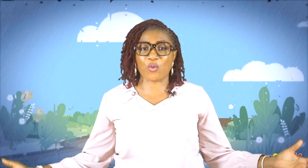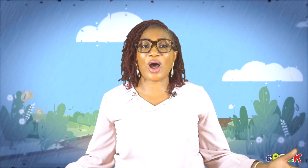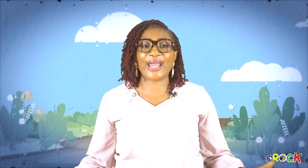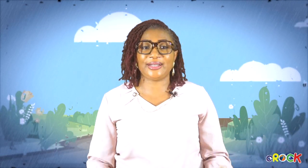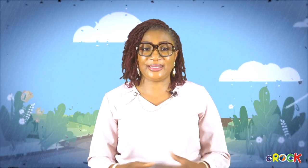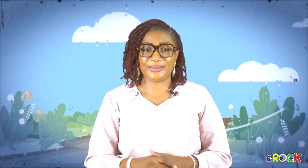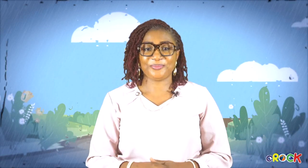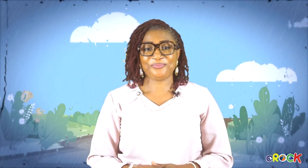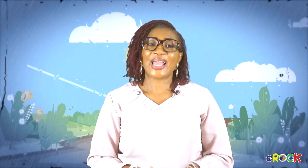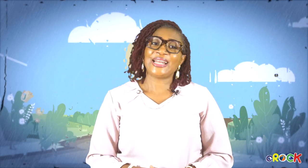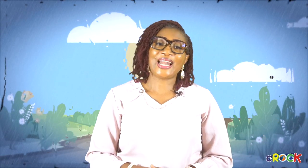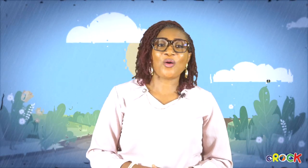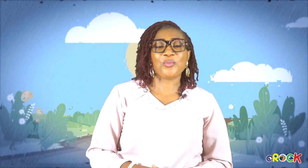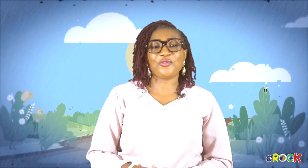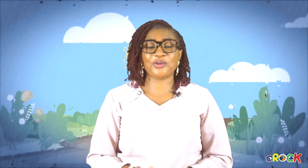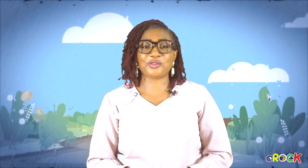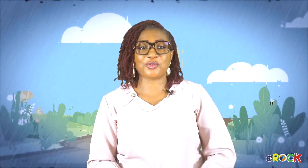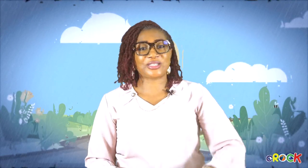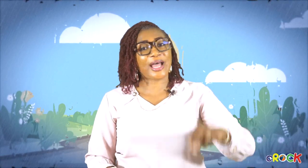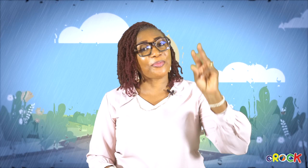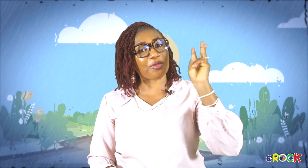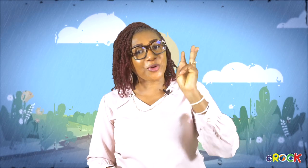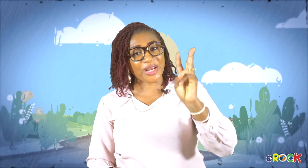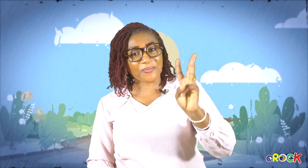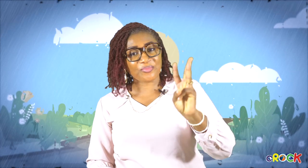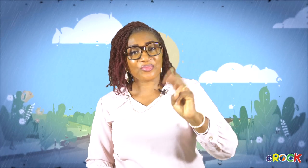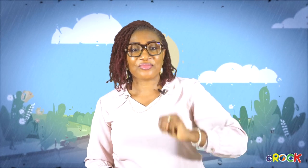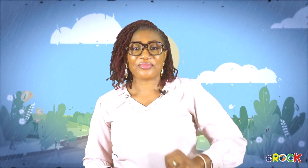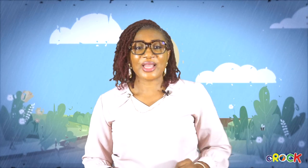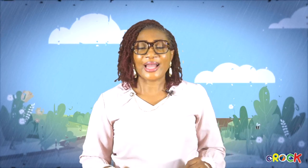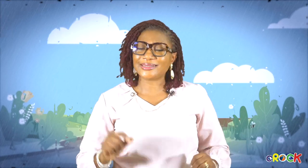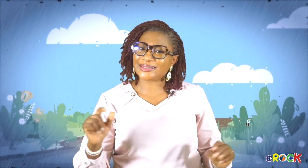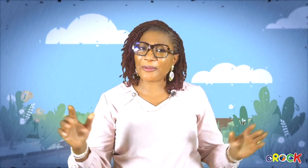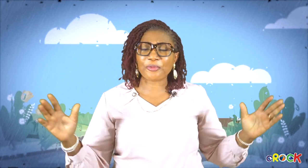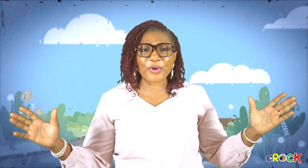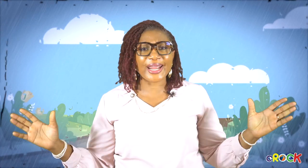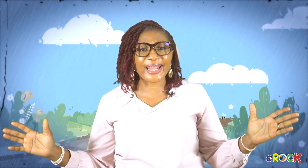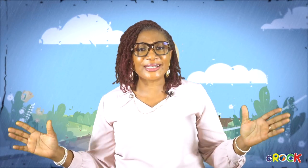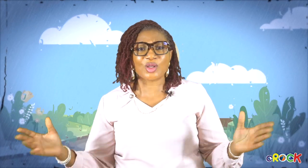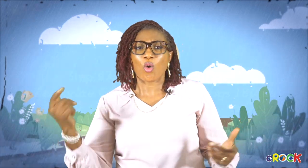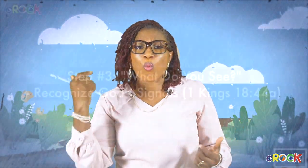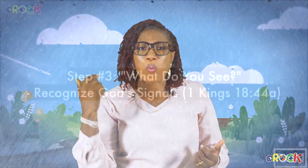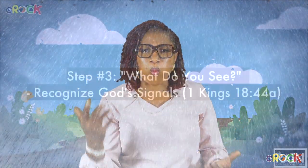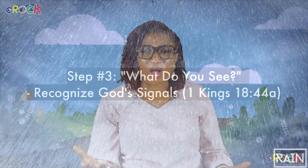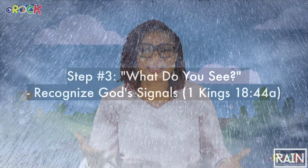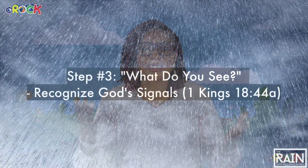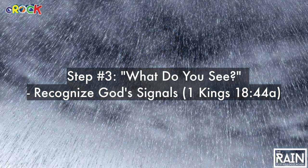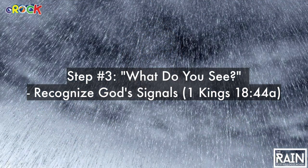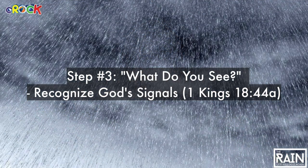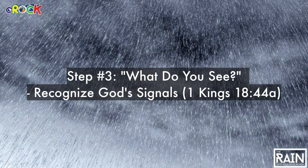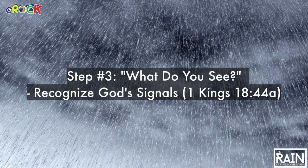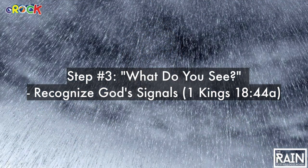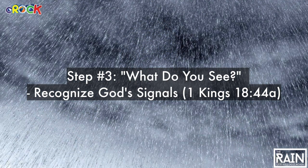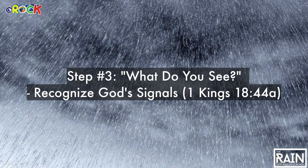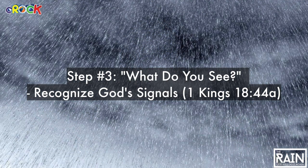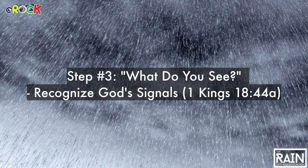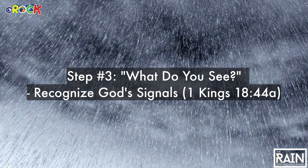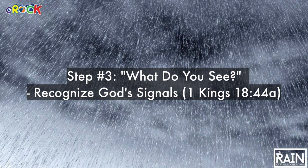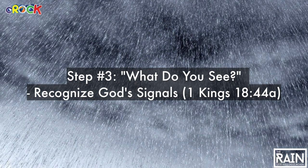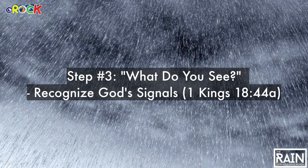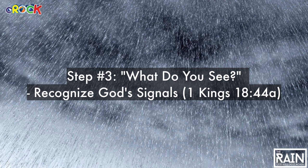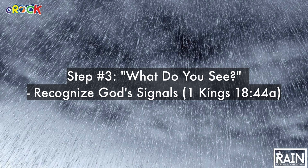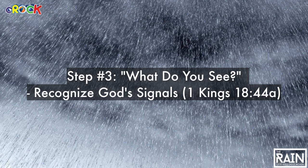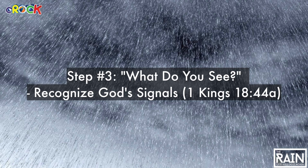was required. Now we move on to step three. And step three is, what do you see?